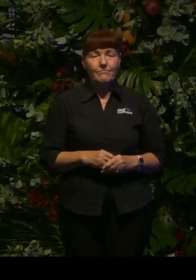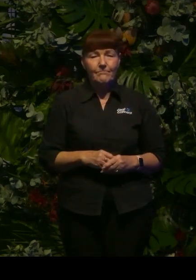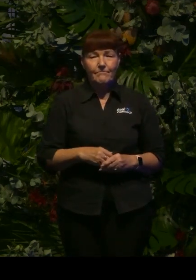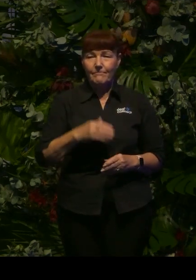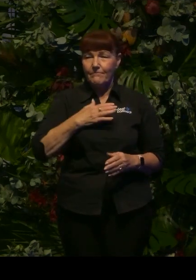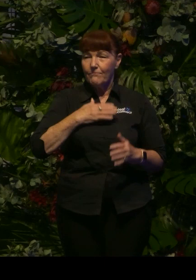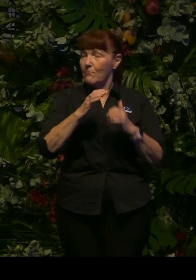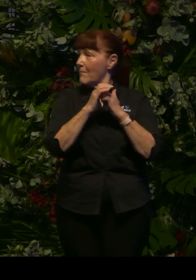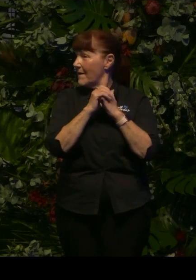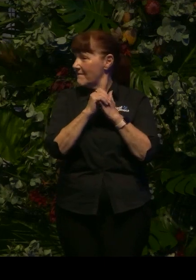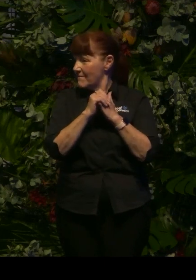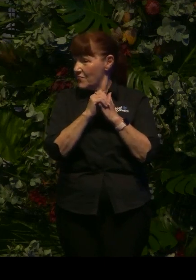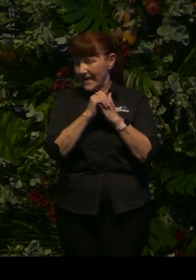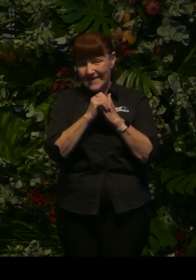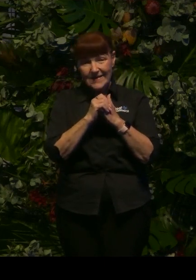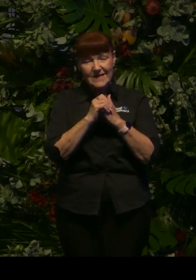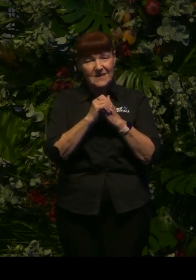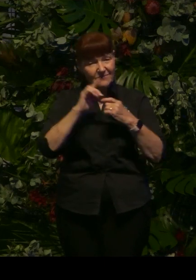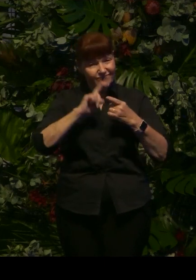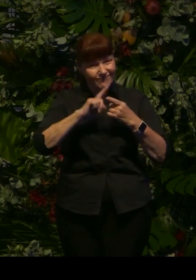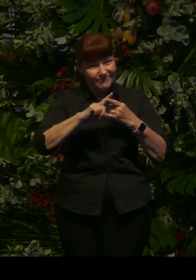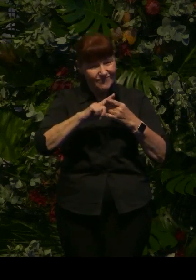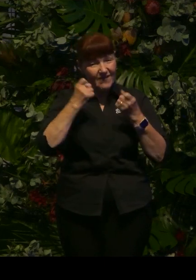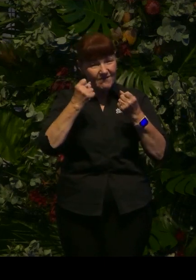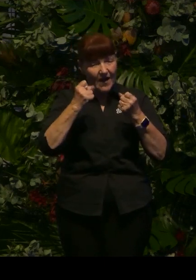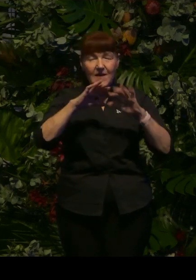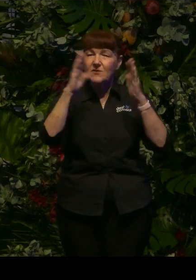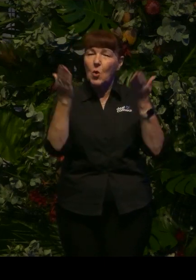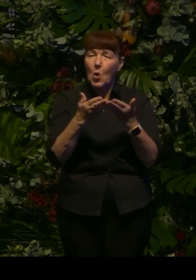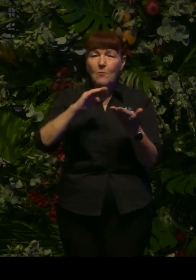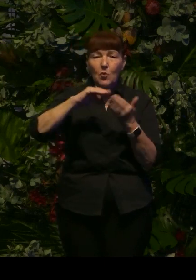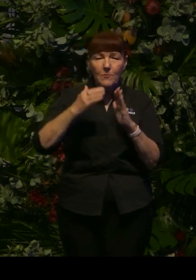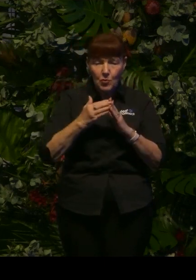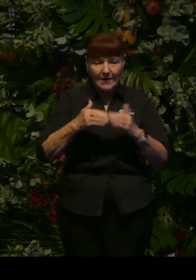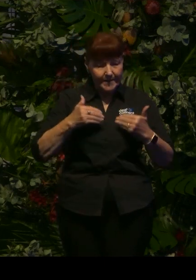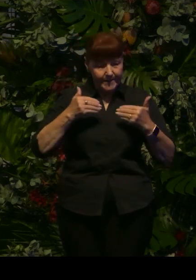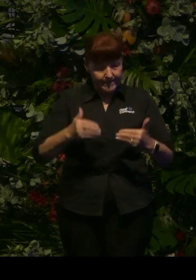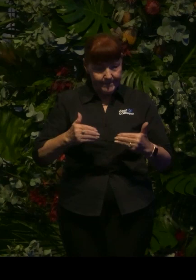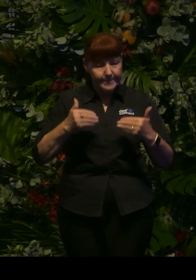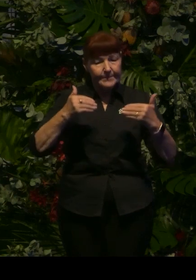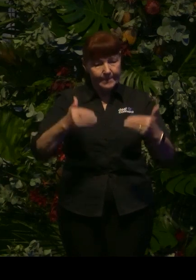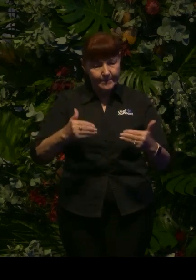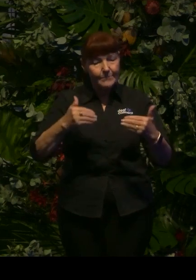our collective fight continues. As a country, as a global community, we must continue to move forward.